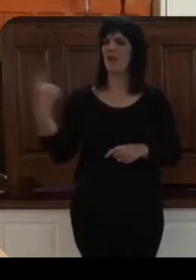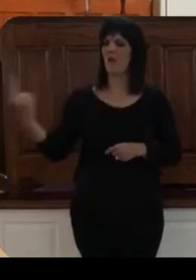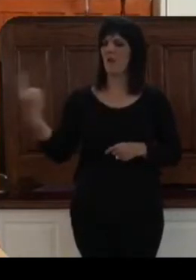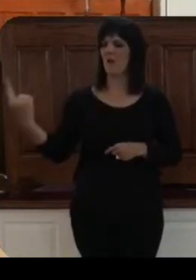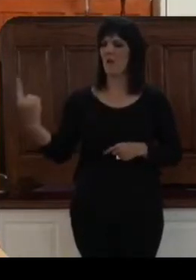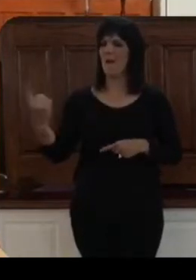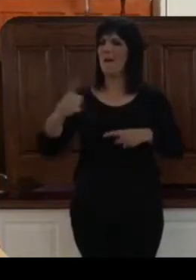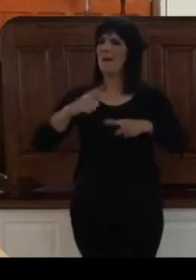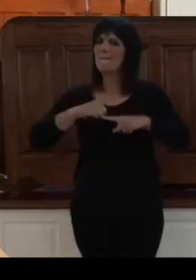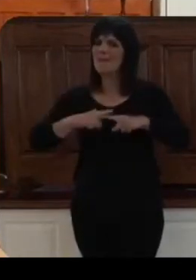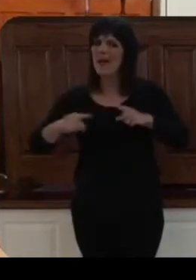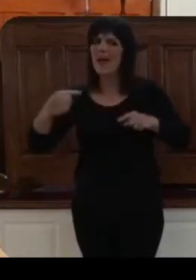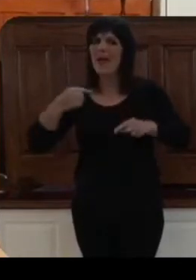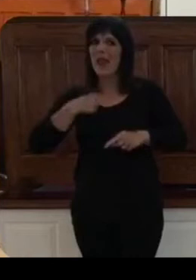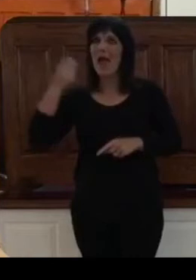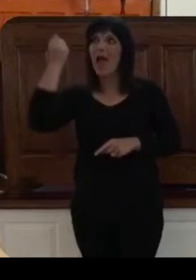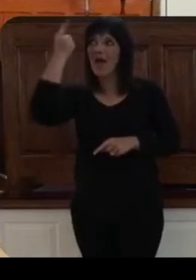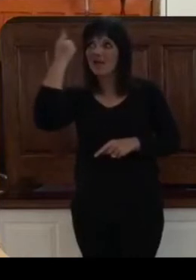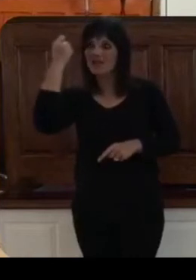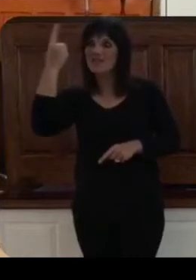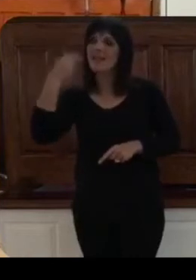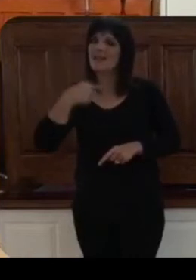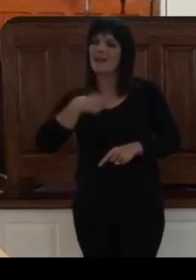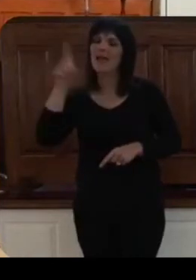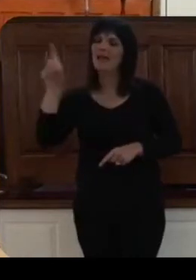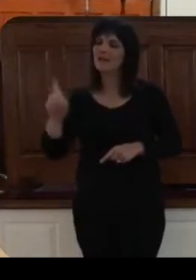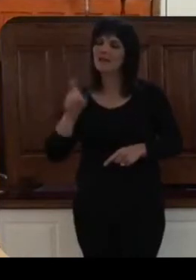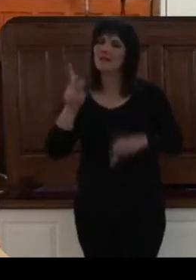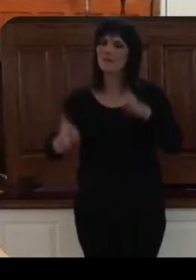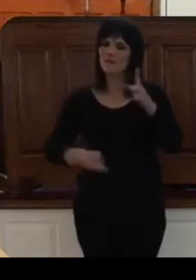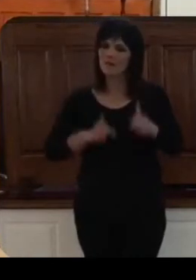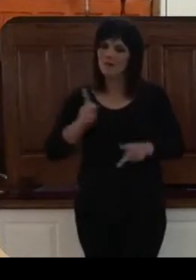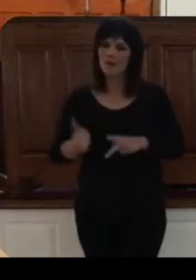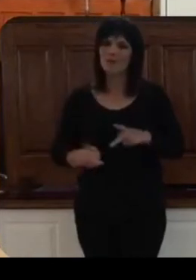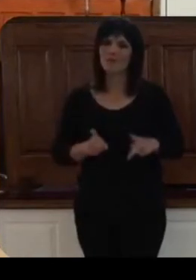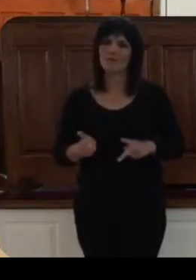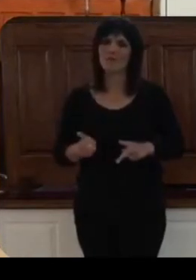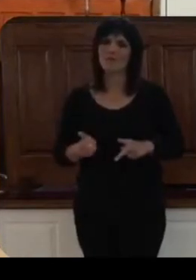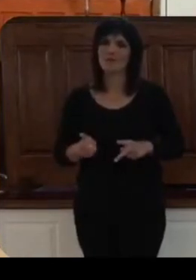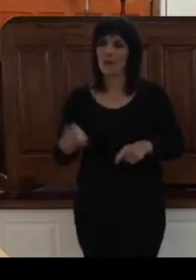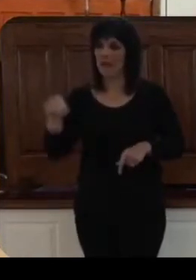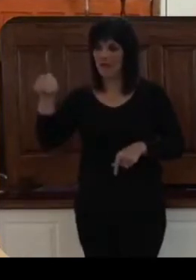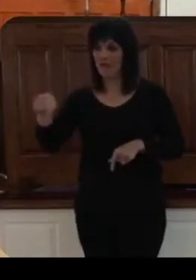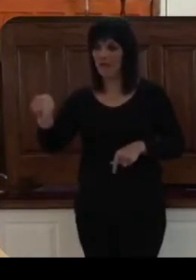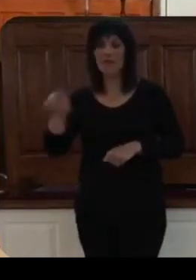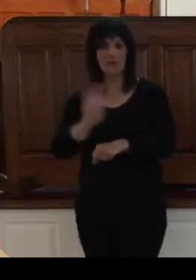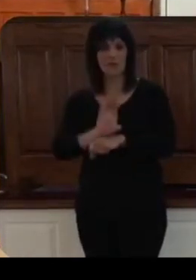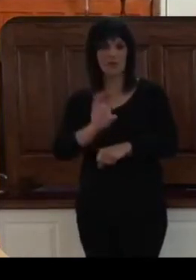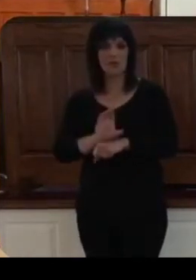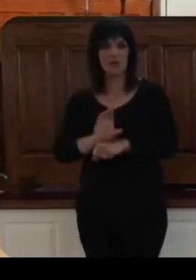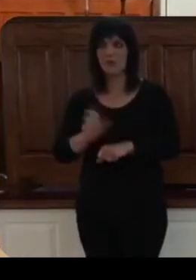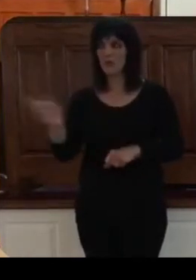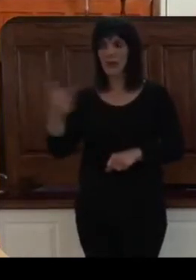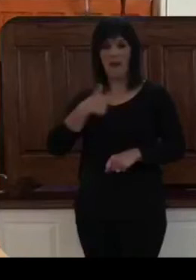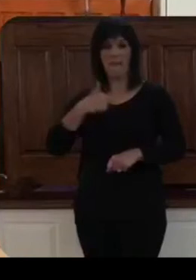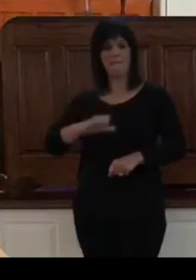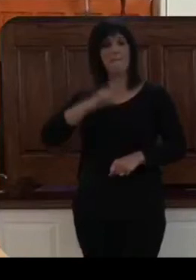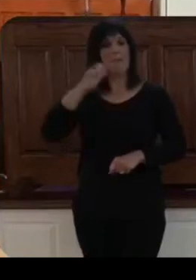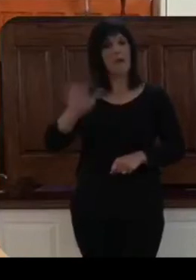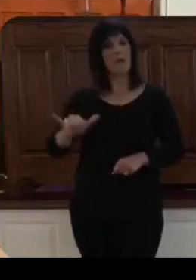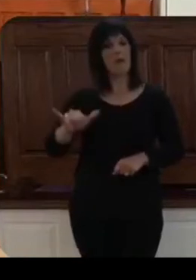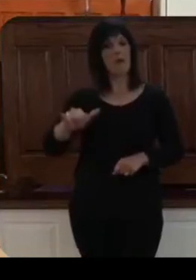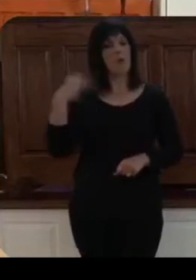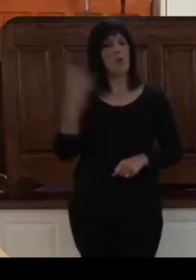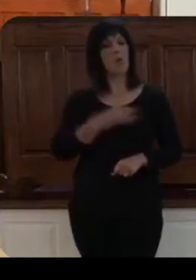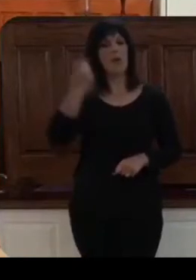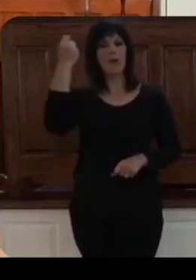I need people, and these are the people I need. So that's this church, and I'm very proud of it. We understand the truth, and